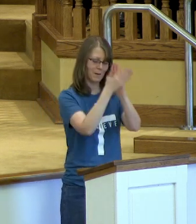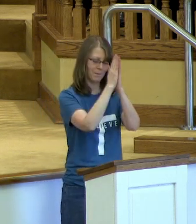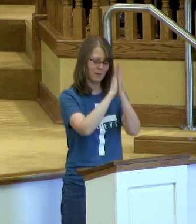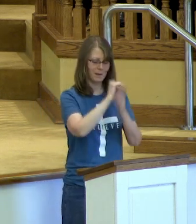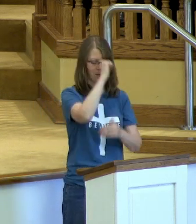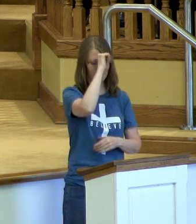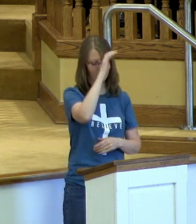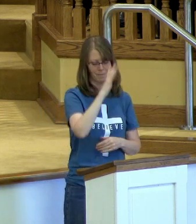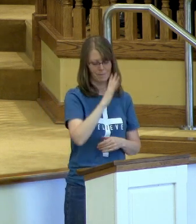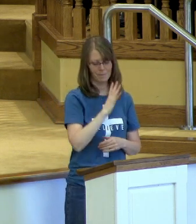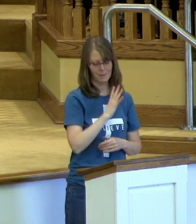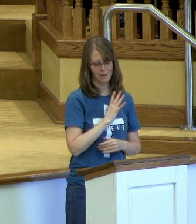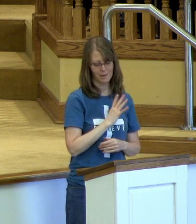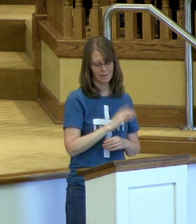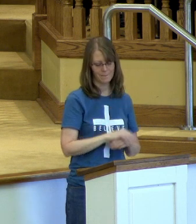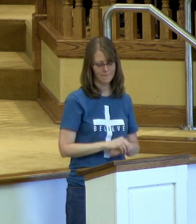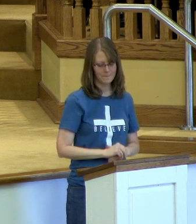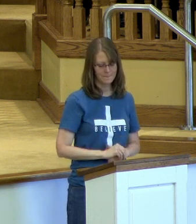man.